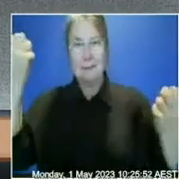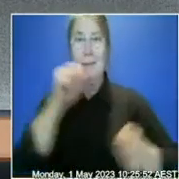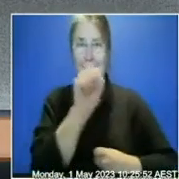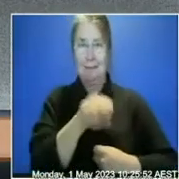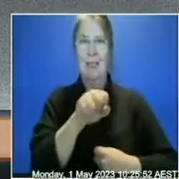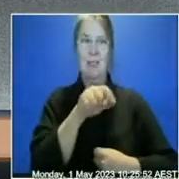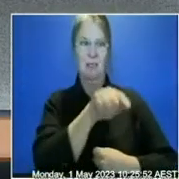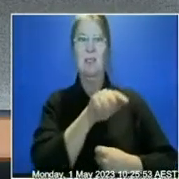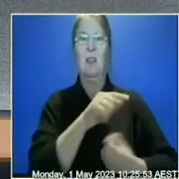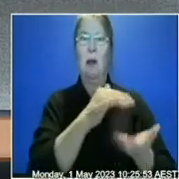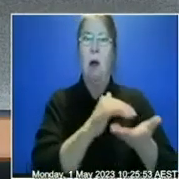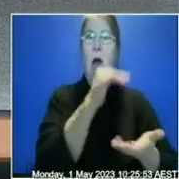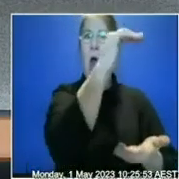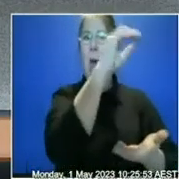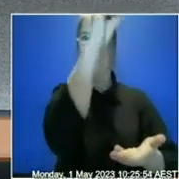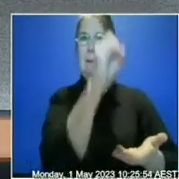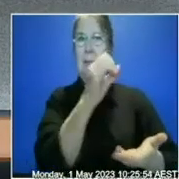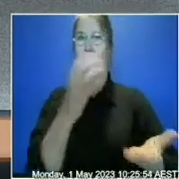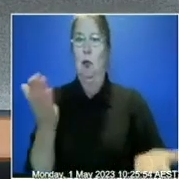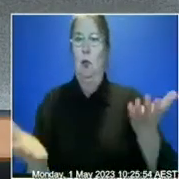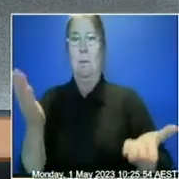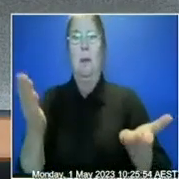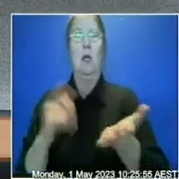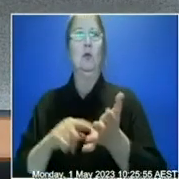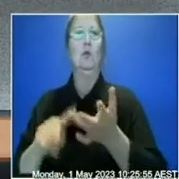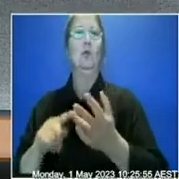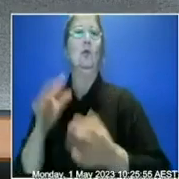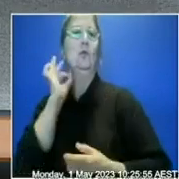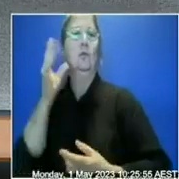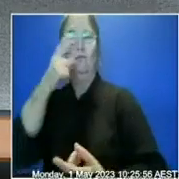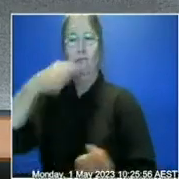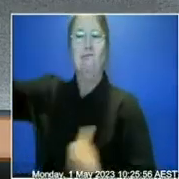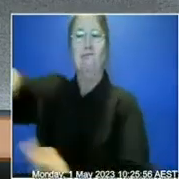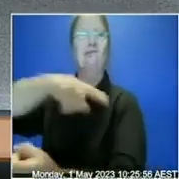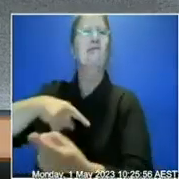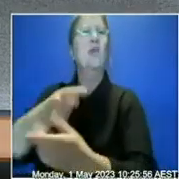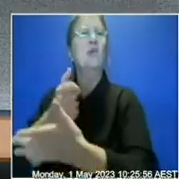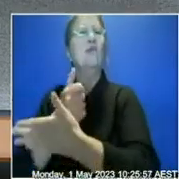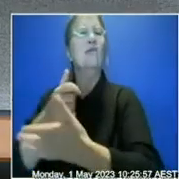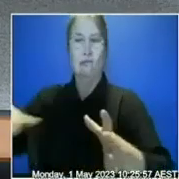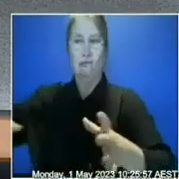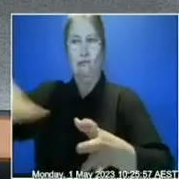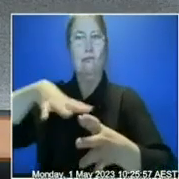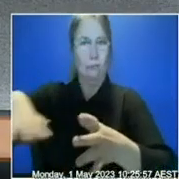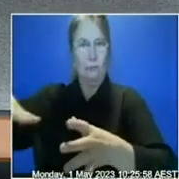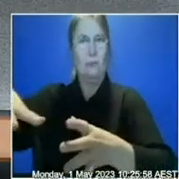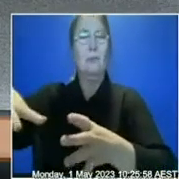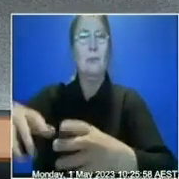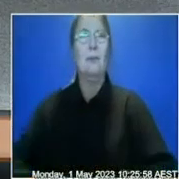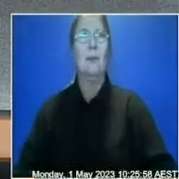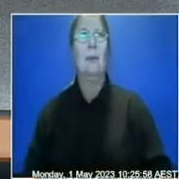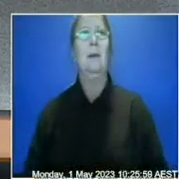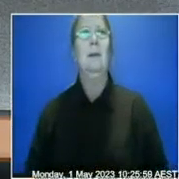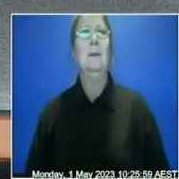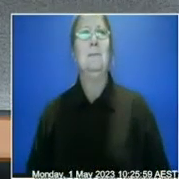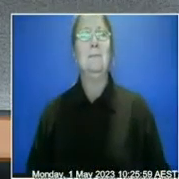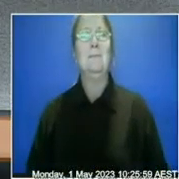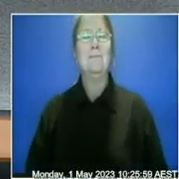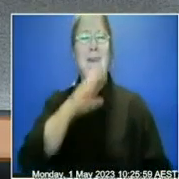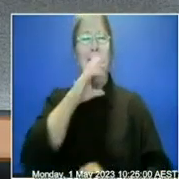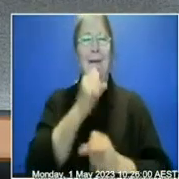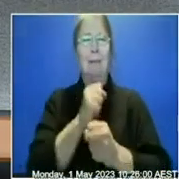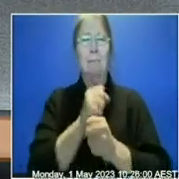them would have significantly contributed to difficulties within families, where it was parents that it